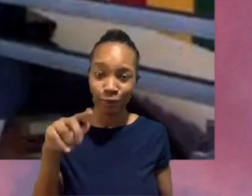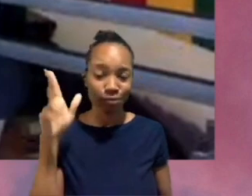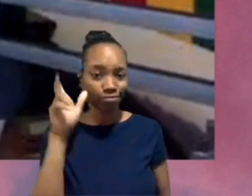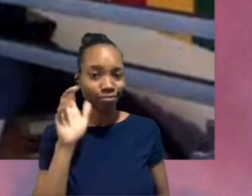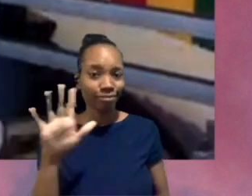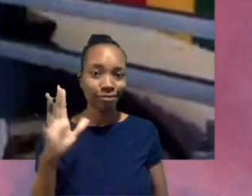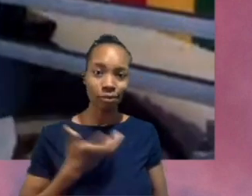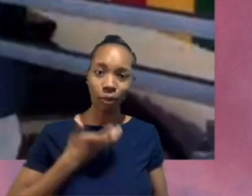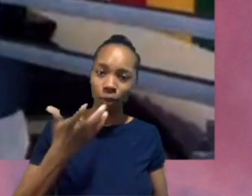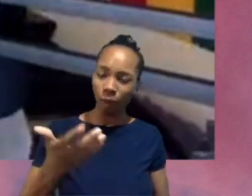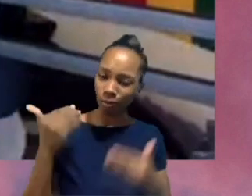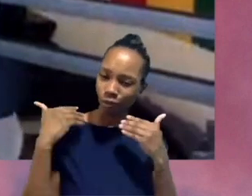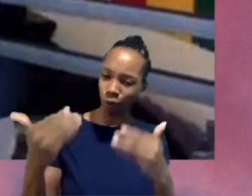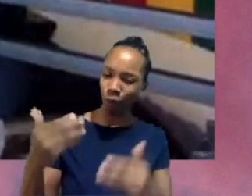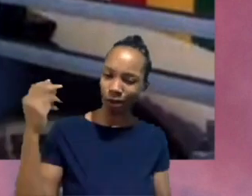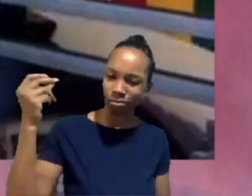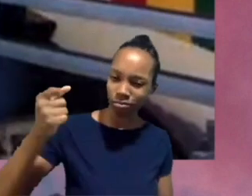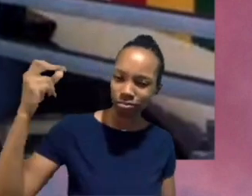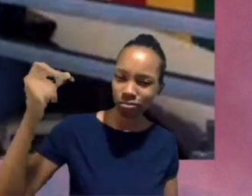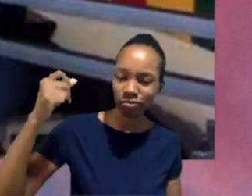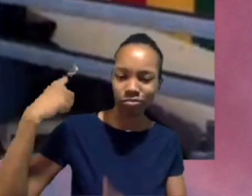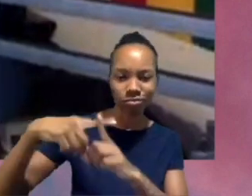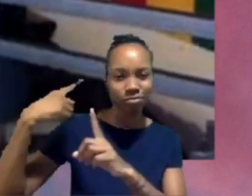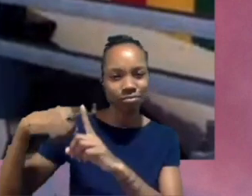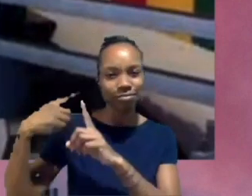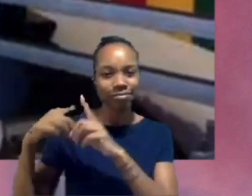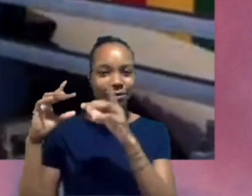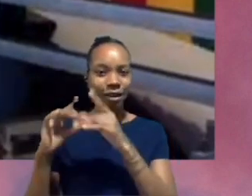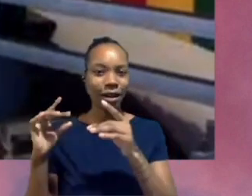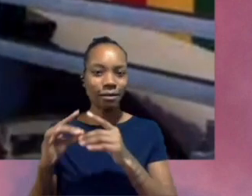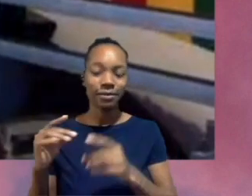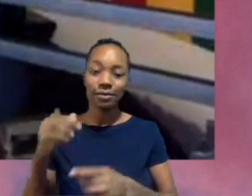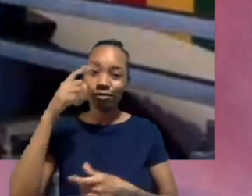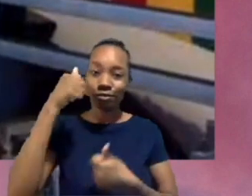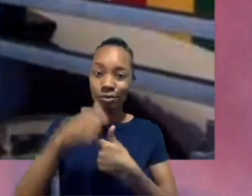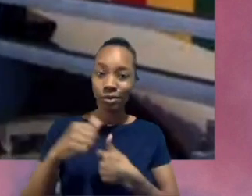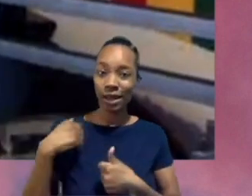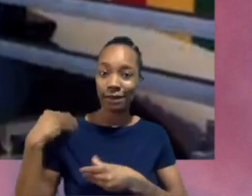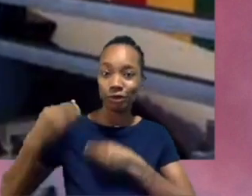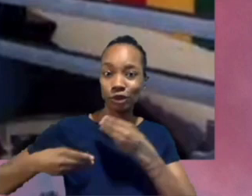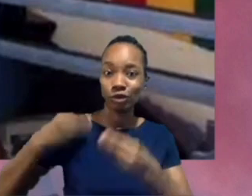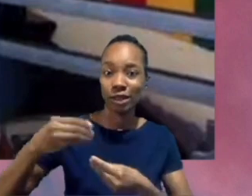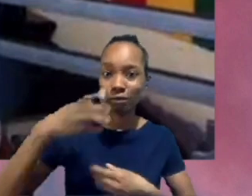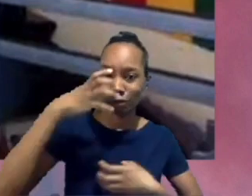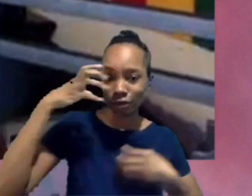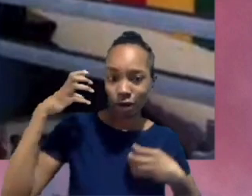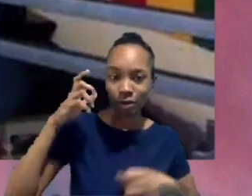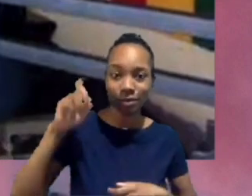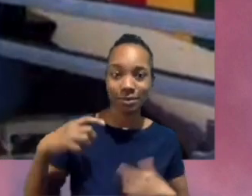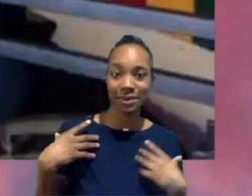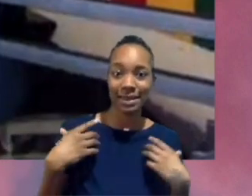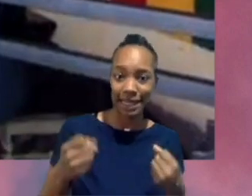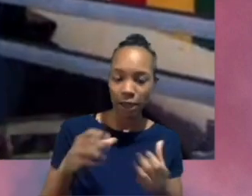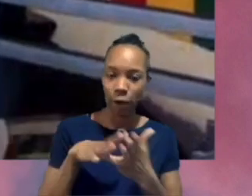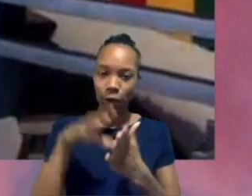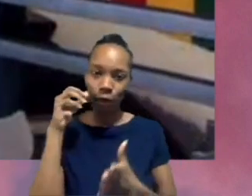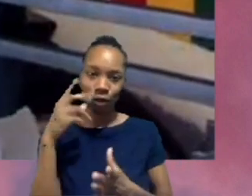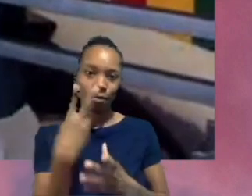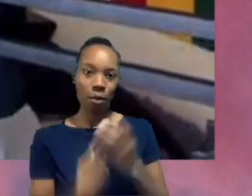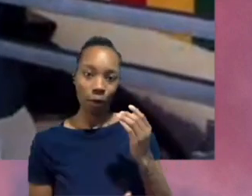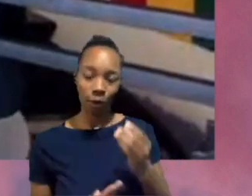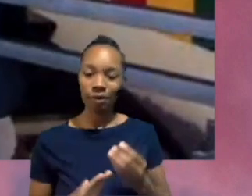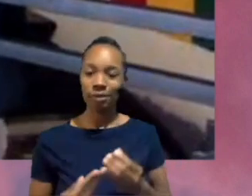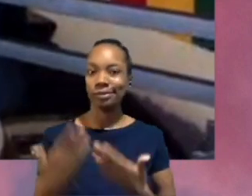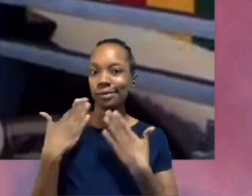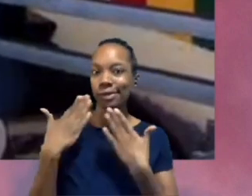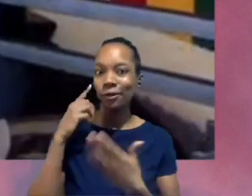generational scars, both those that we must heal from and those that we learn from, you feel me? And shout out to the people that hold us close to heart and remind us, you